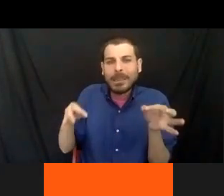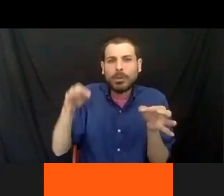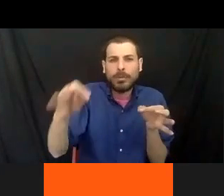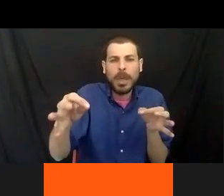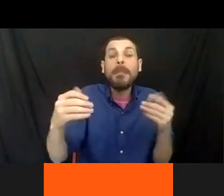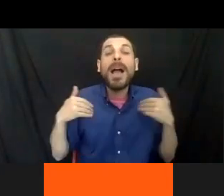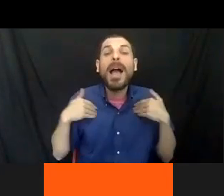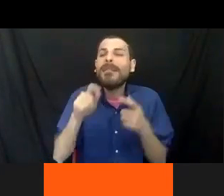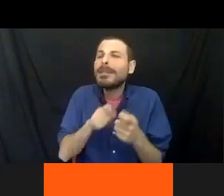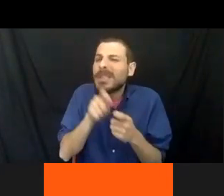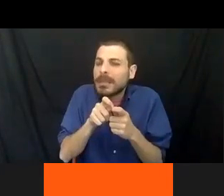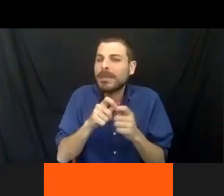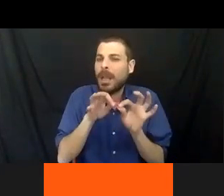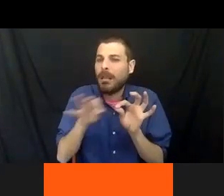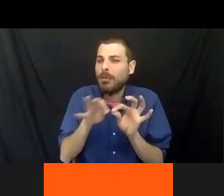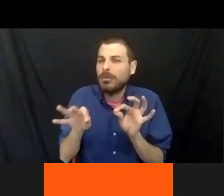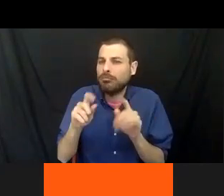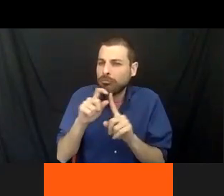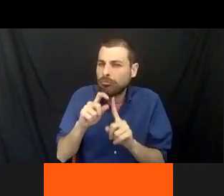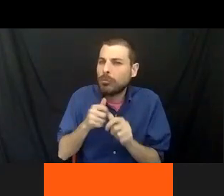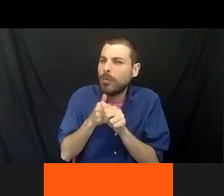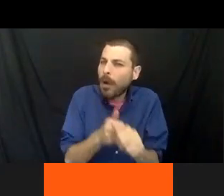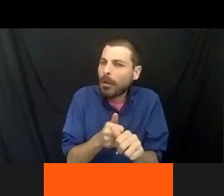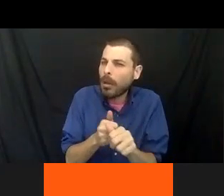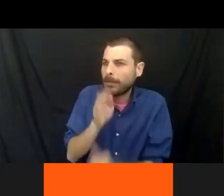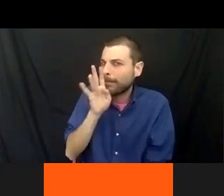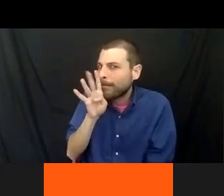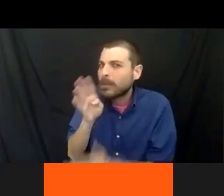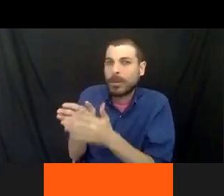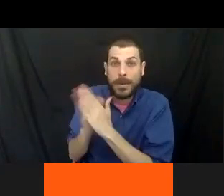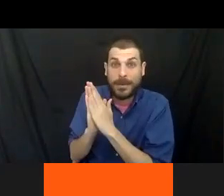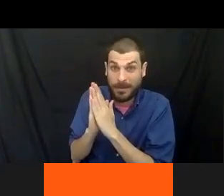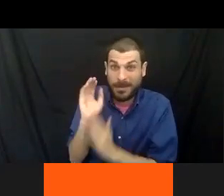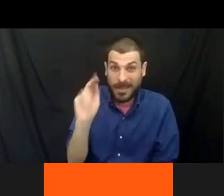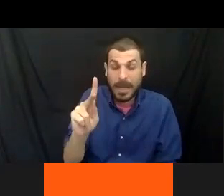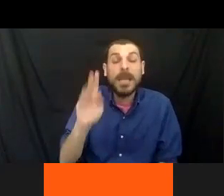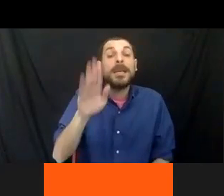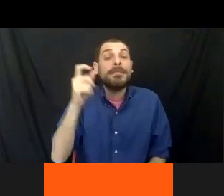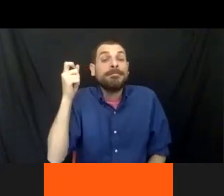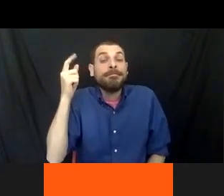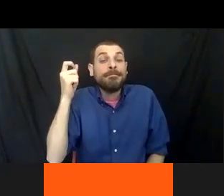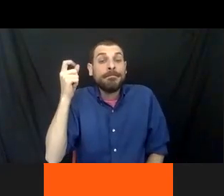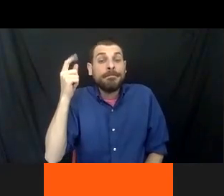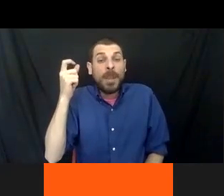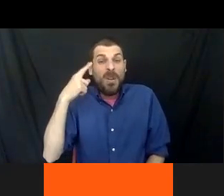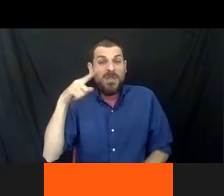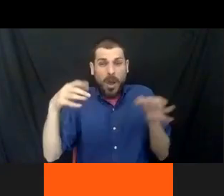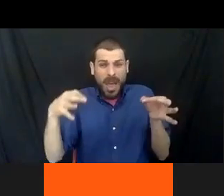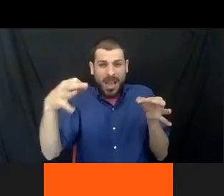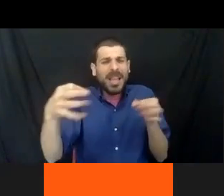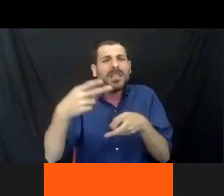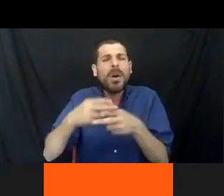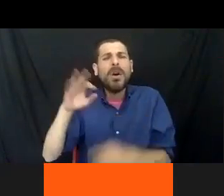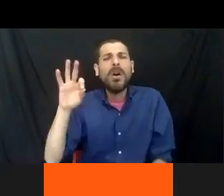loan servicer. And please note that in order to get this forbearance, it's not just going to be